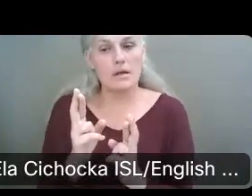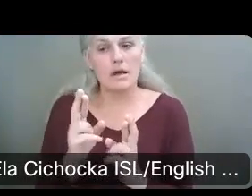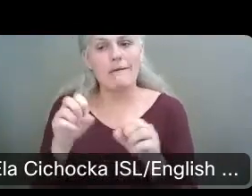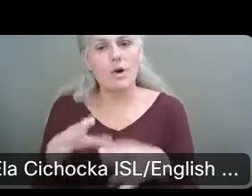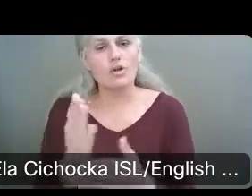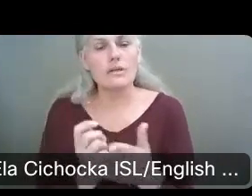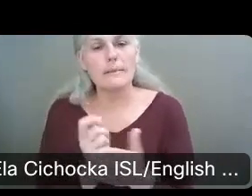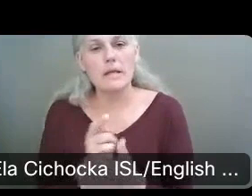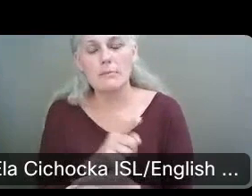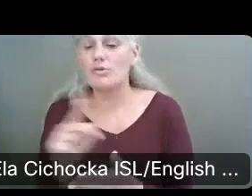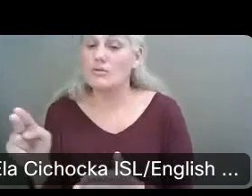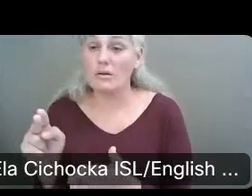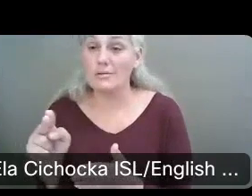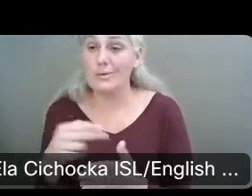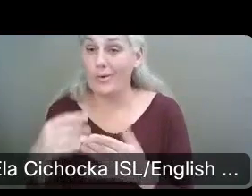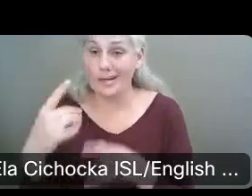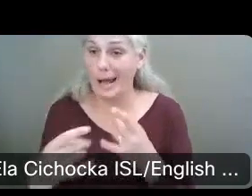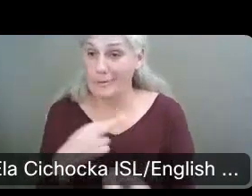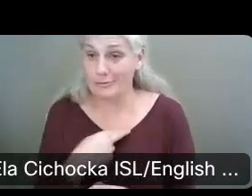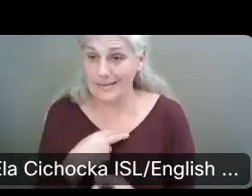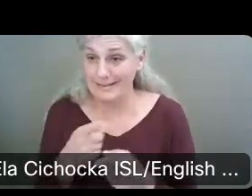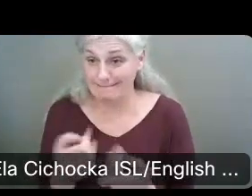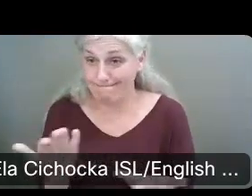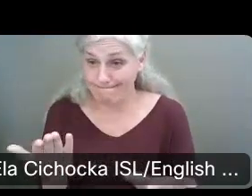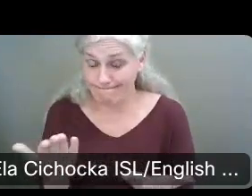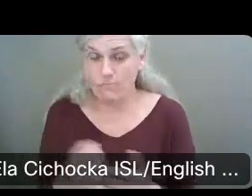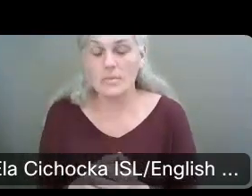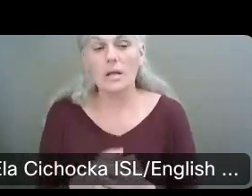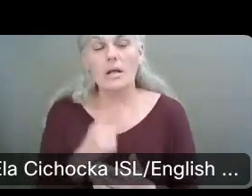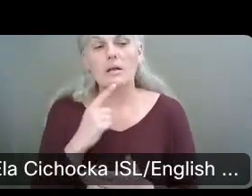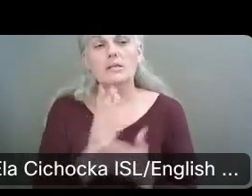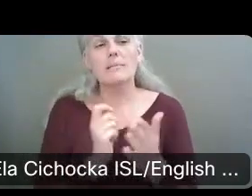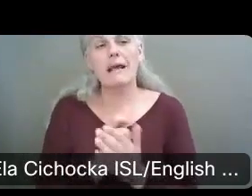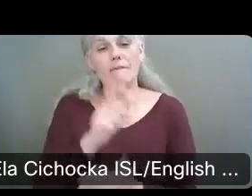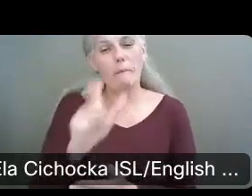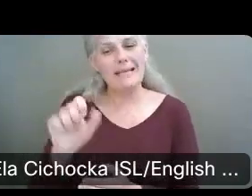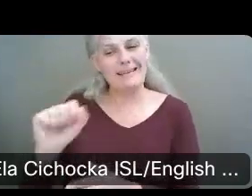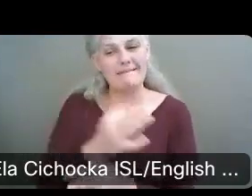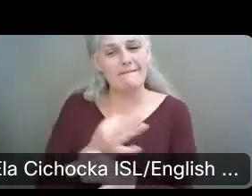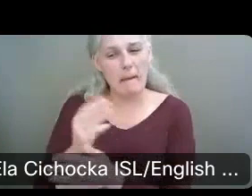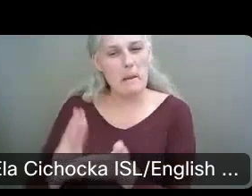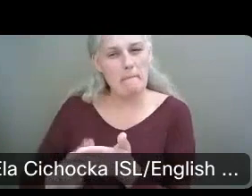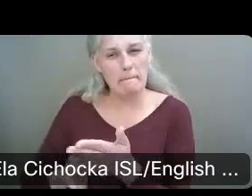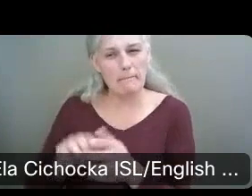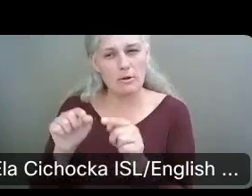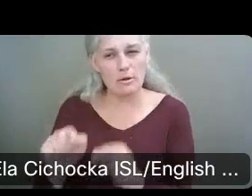obviously sometimes that's not the case. So sometimes I think for patients and their families, it's kind